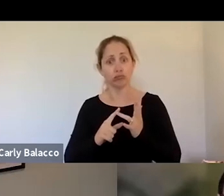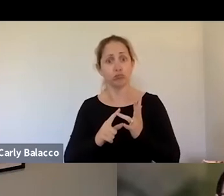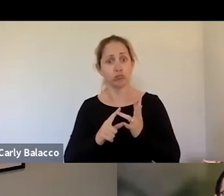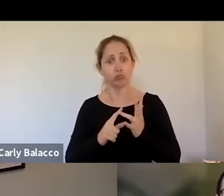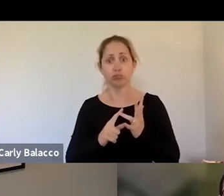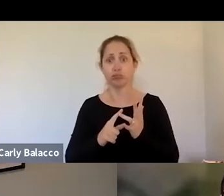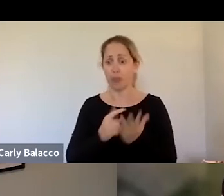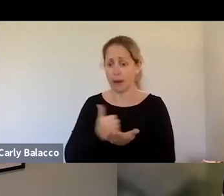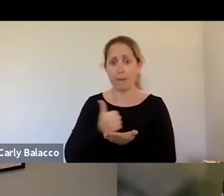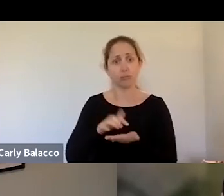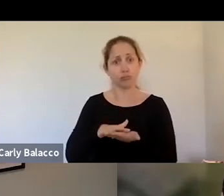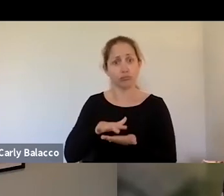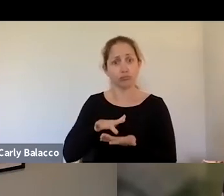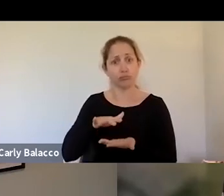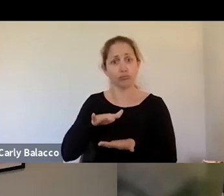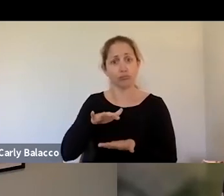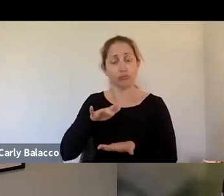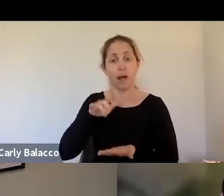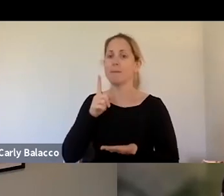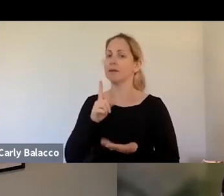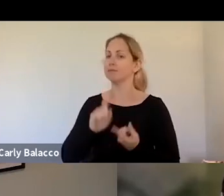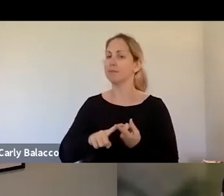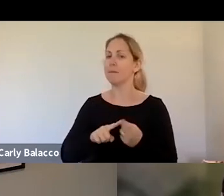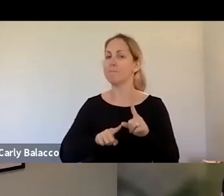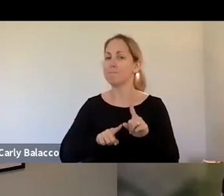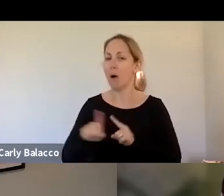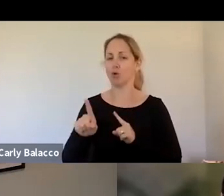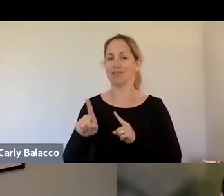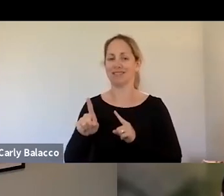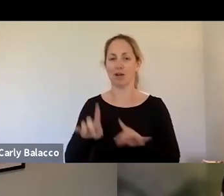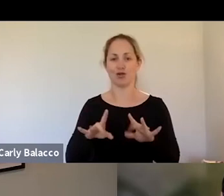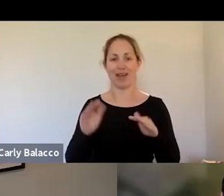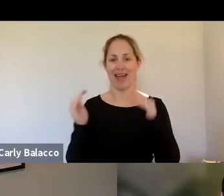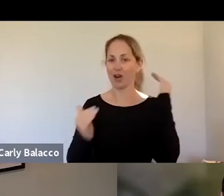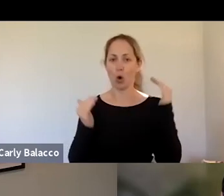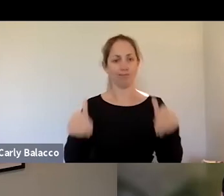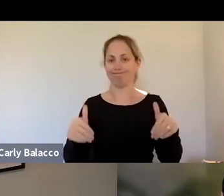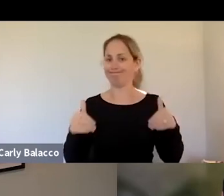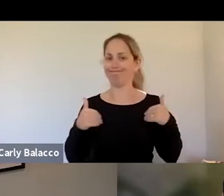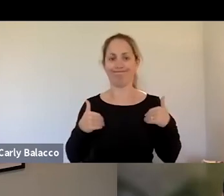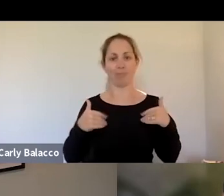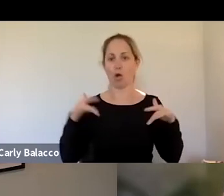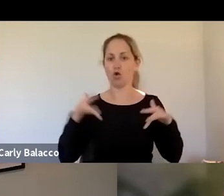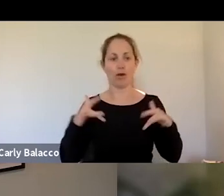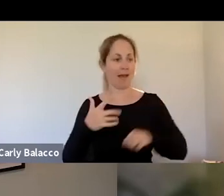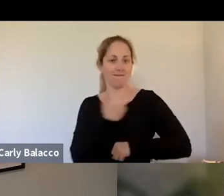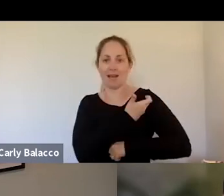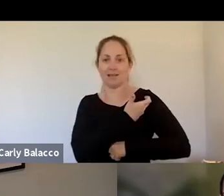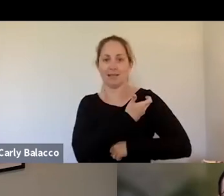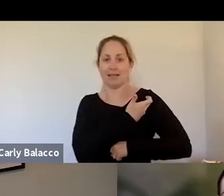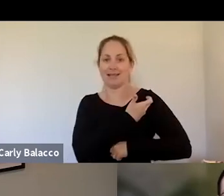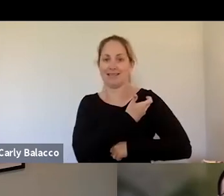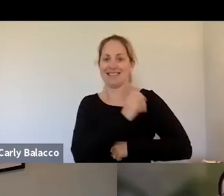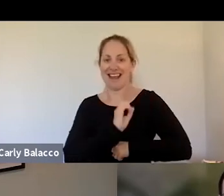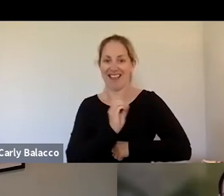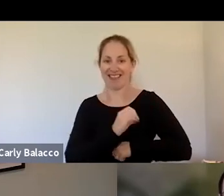getting up there, but still the majority of Australian adults are yet to receive any vaccination.